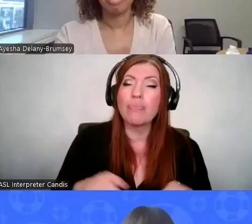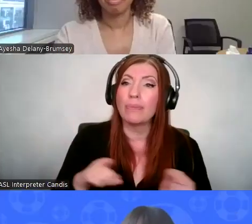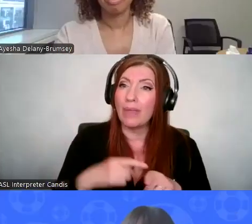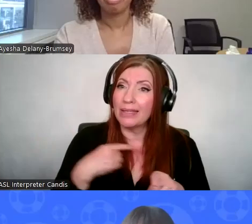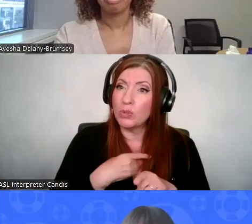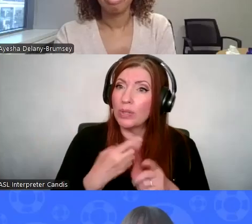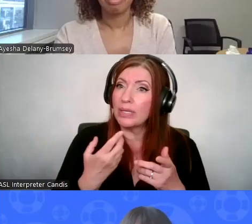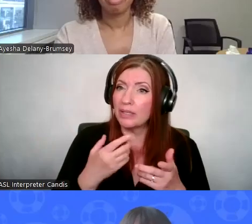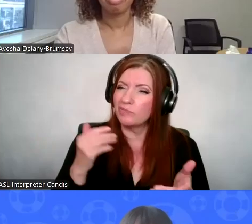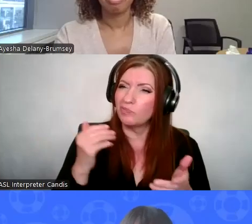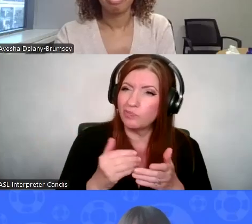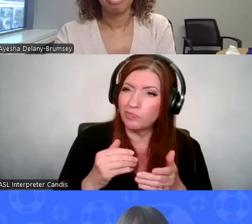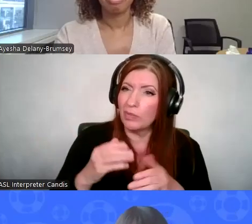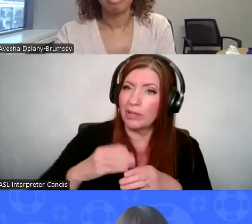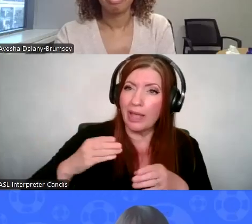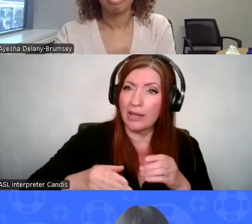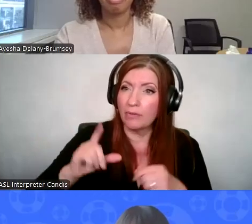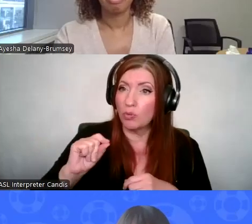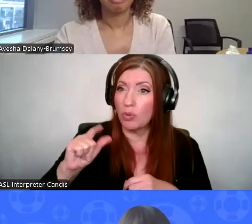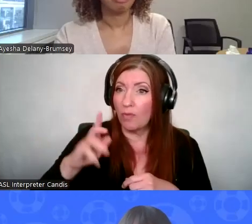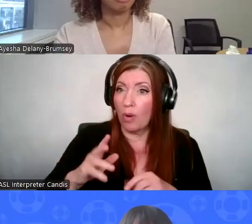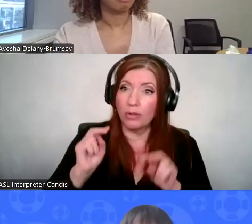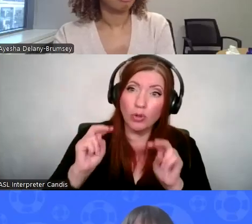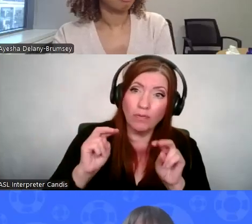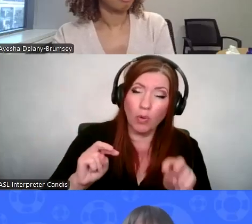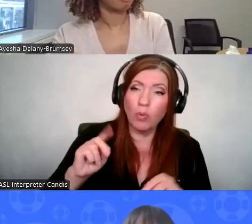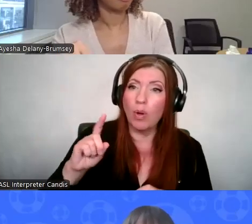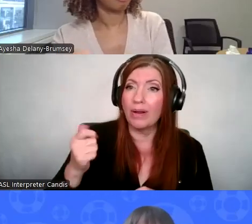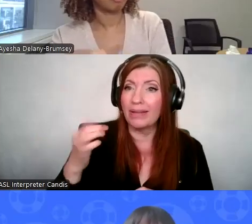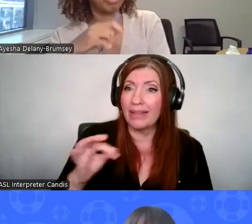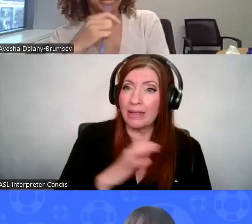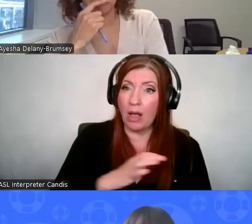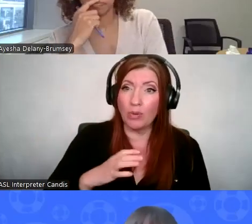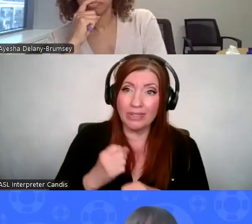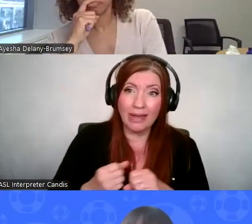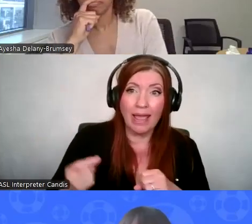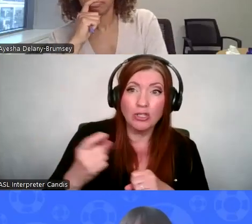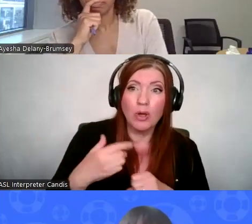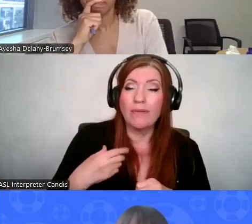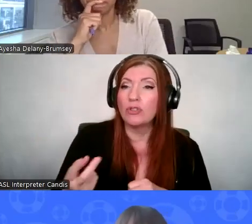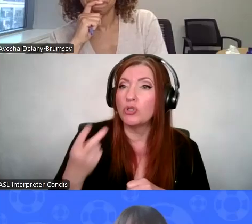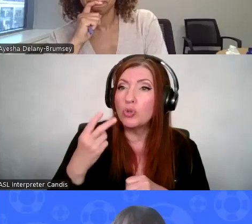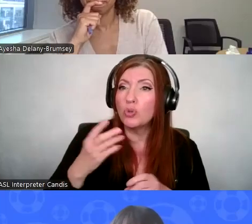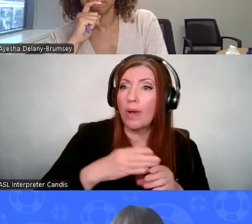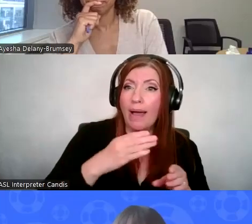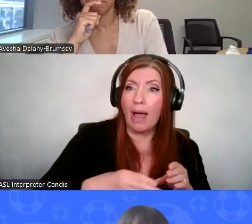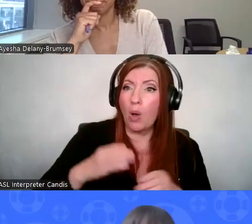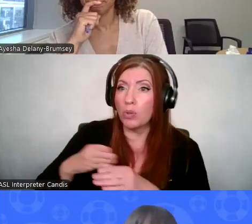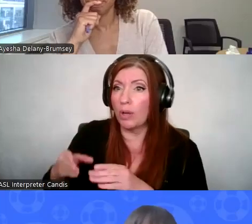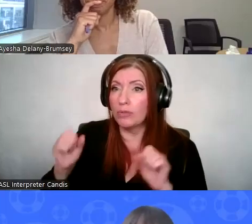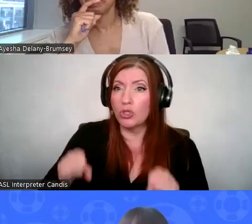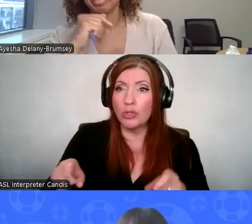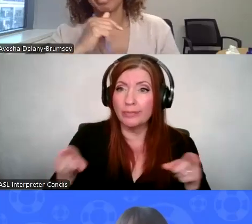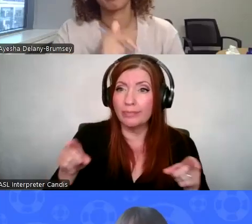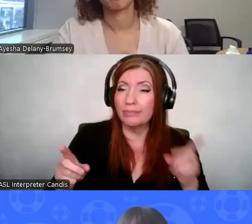into the end of this year and look towards the 119th Congress next year, we have sort of two outcomes that we could possibly see.